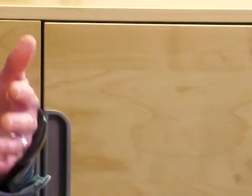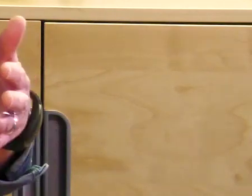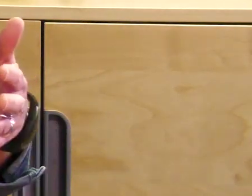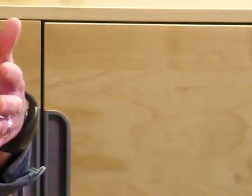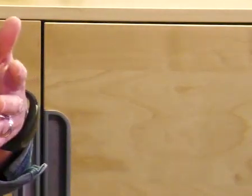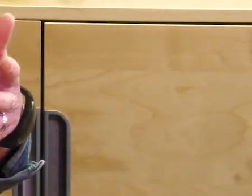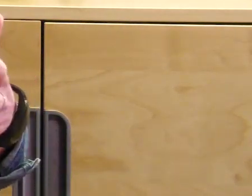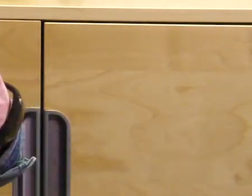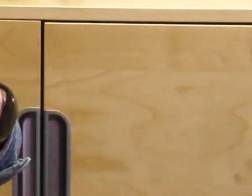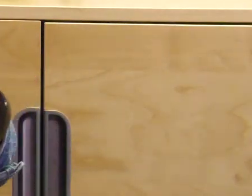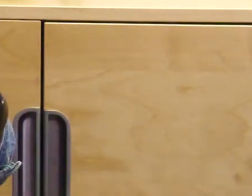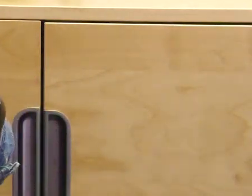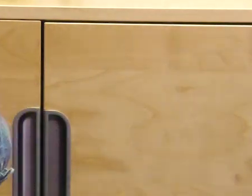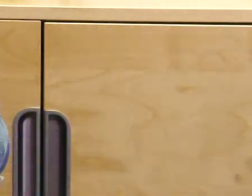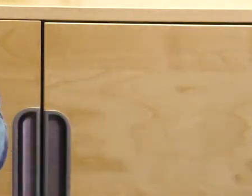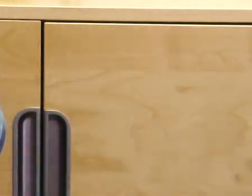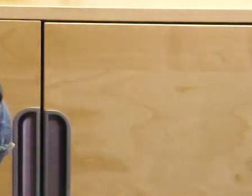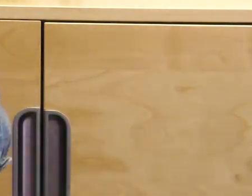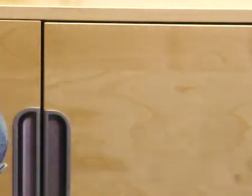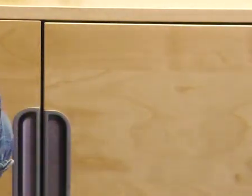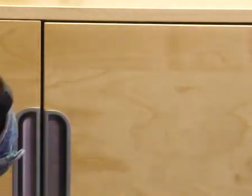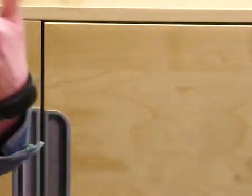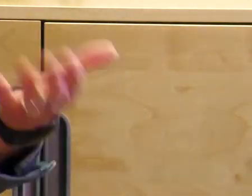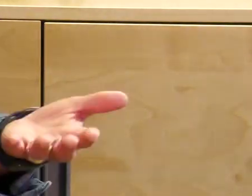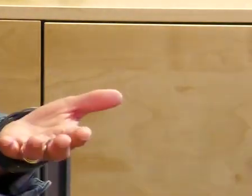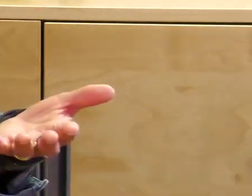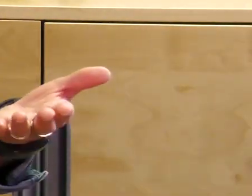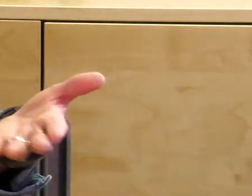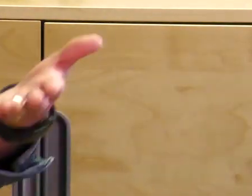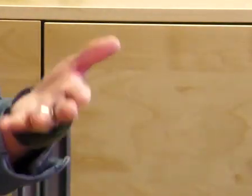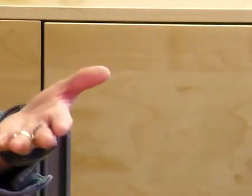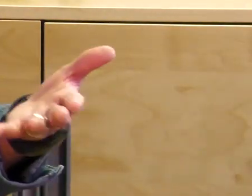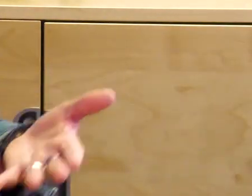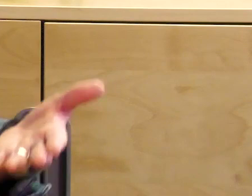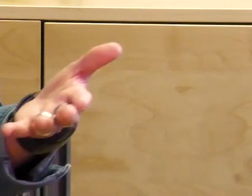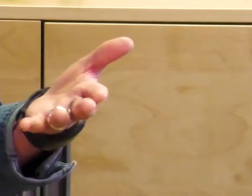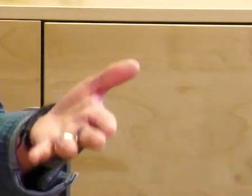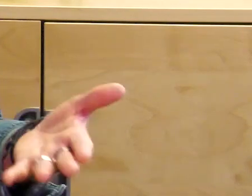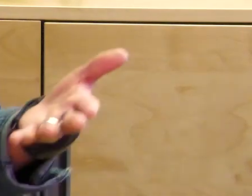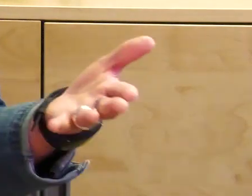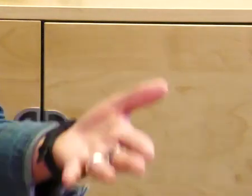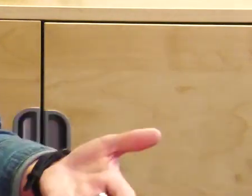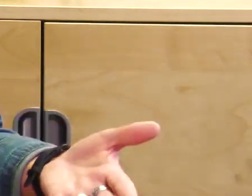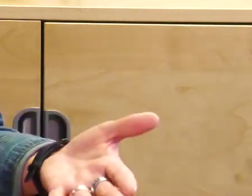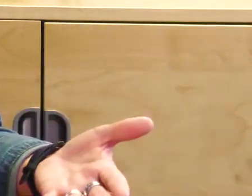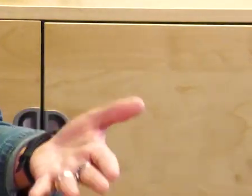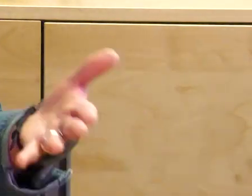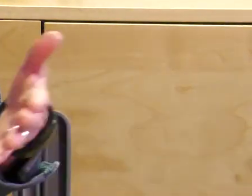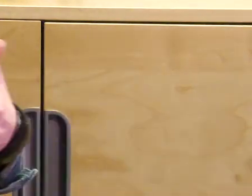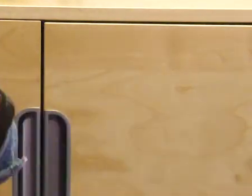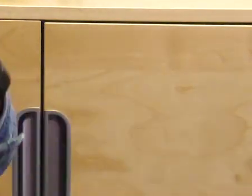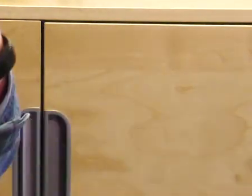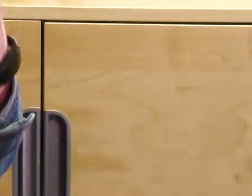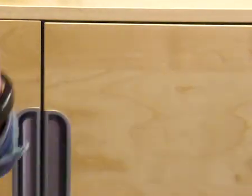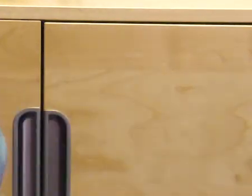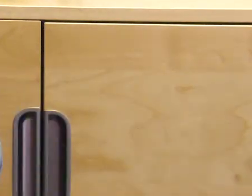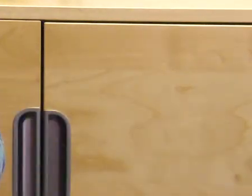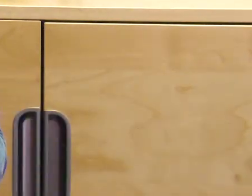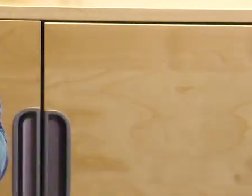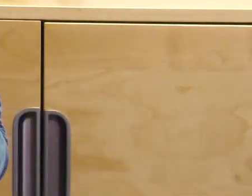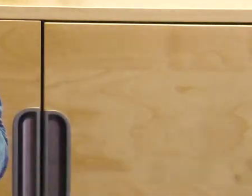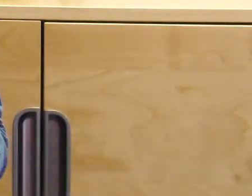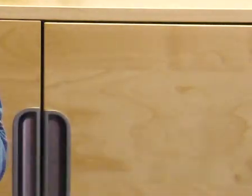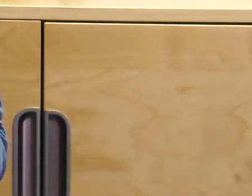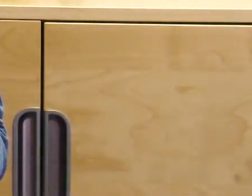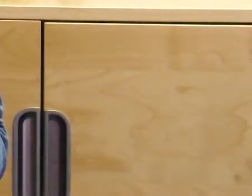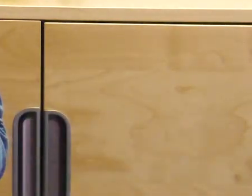ending. In fact, Jesus did that a lot. The priest and the Levite seemed like the people who should have helped, but it was the